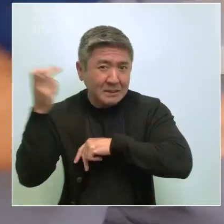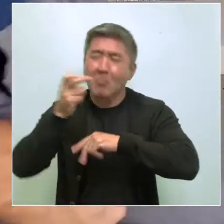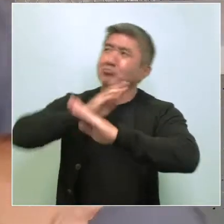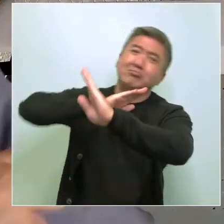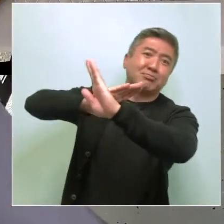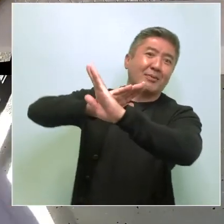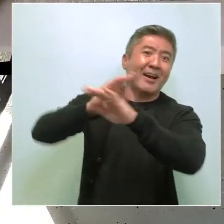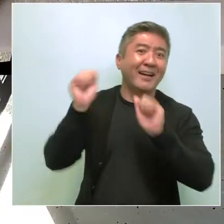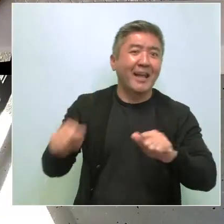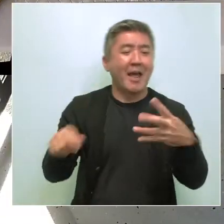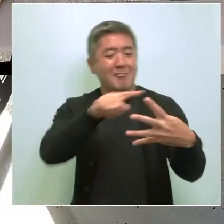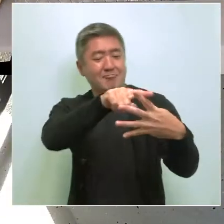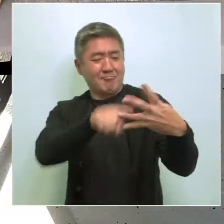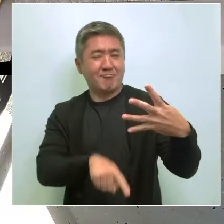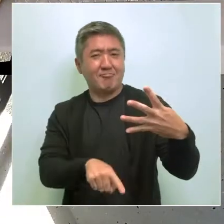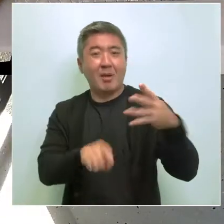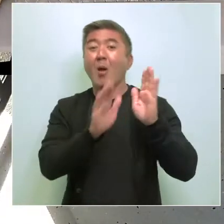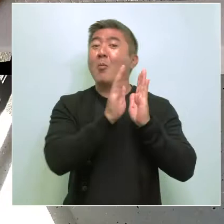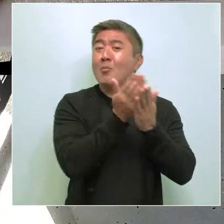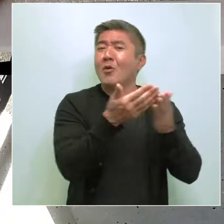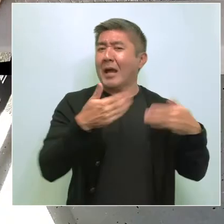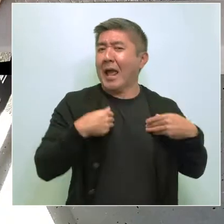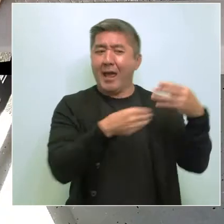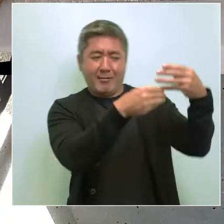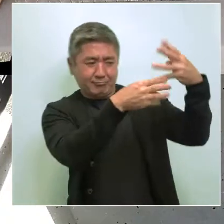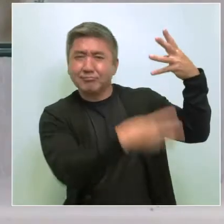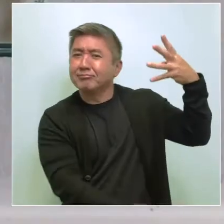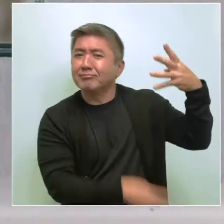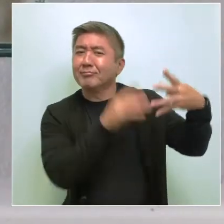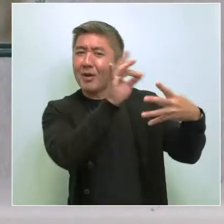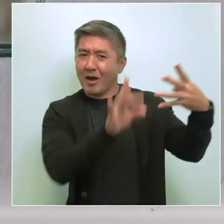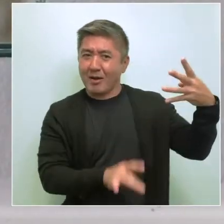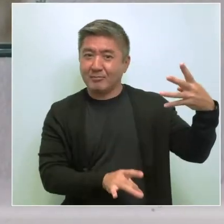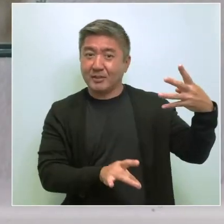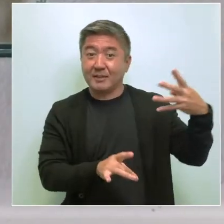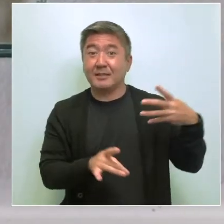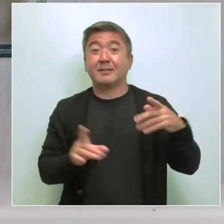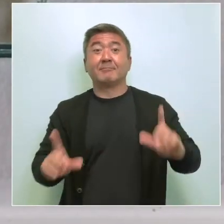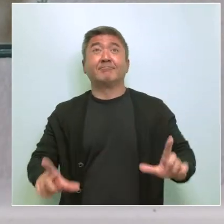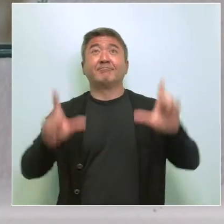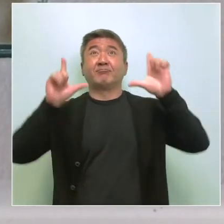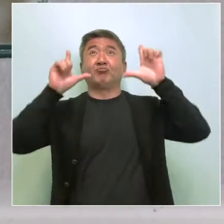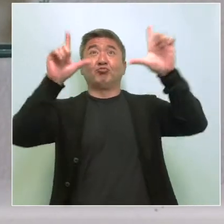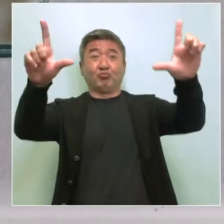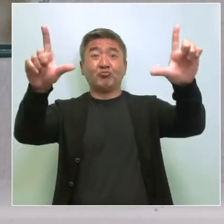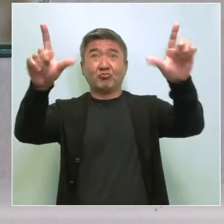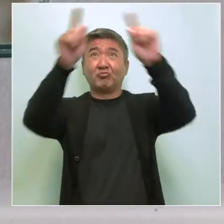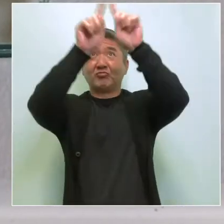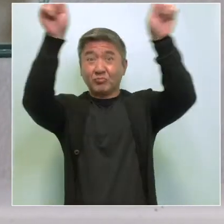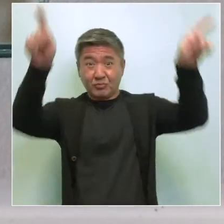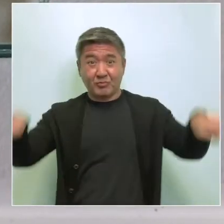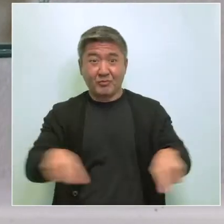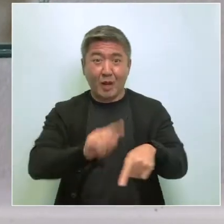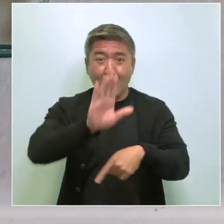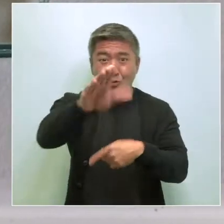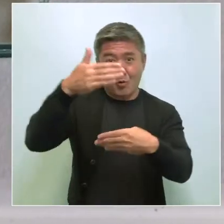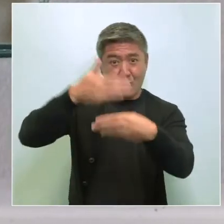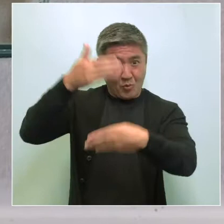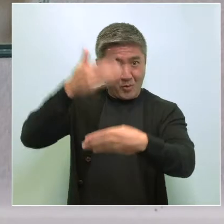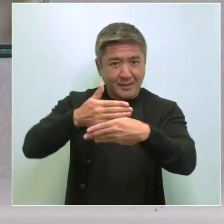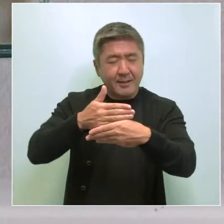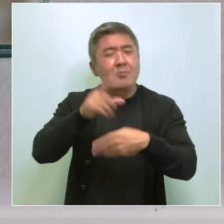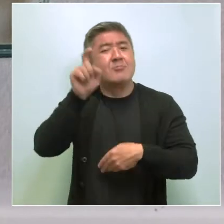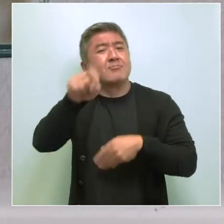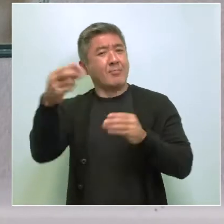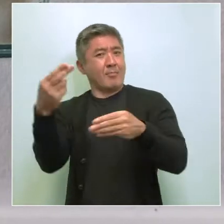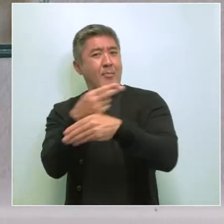Those are just 4 of the options, and in the book there are even more. To attach either plywood or polycarbonate panels or any